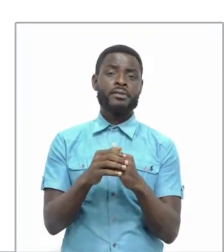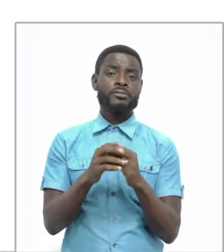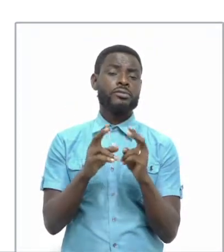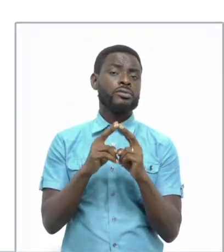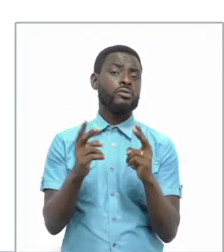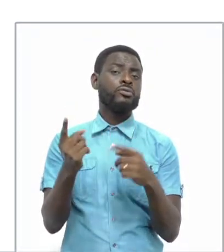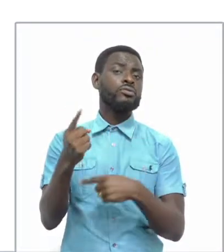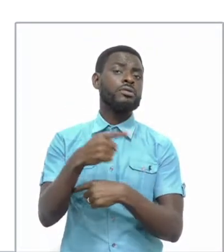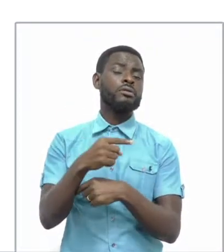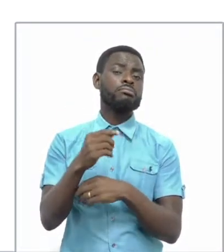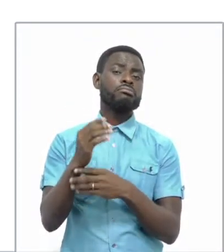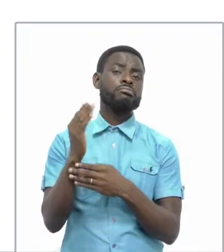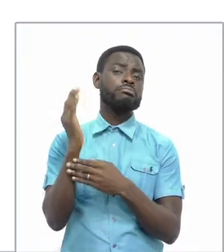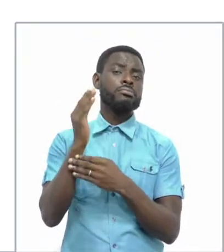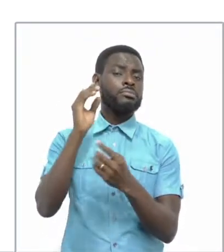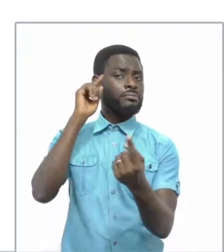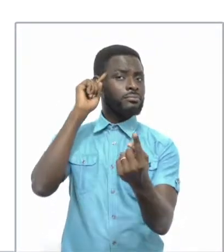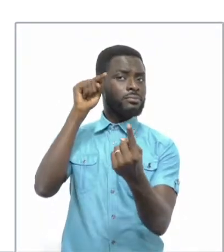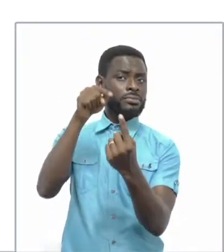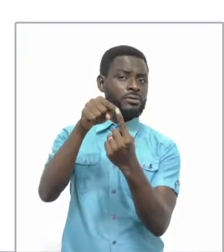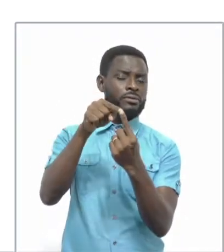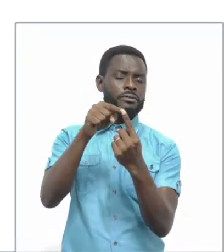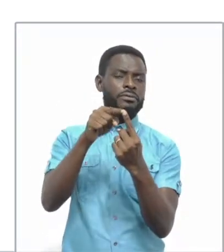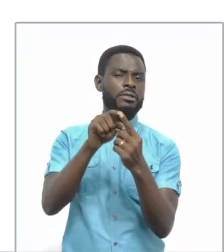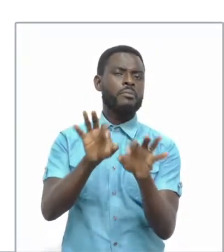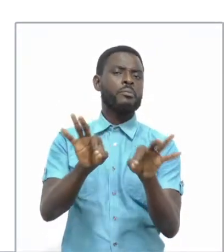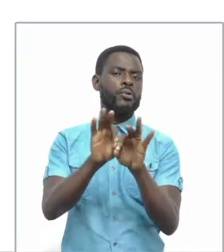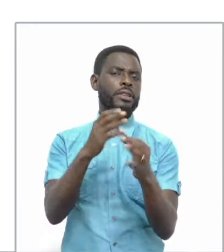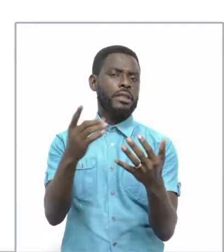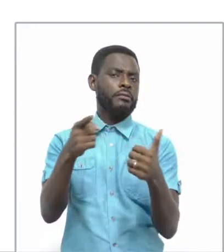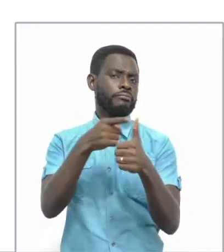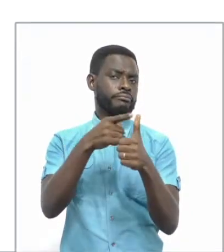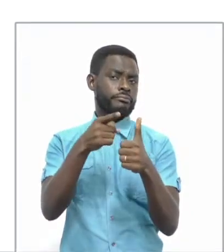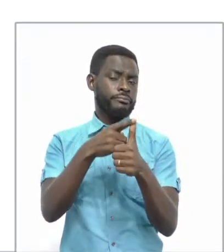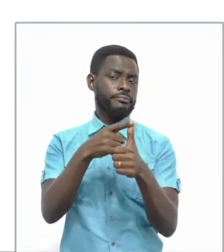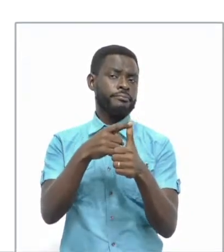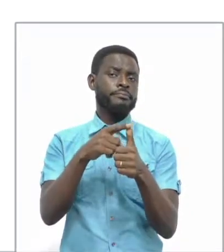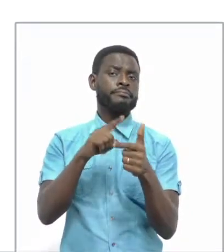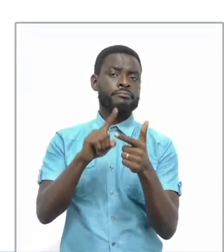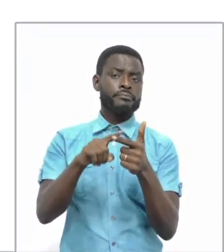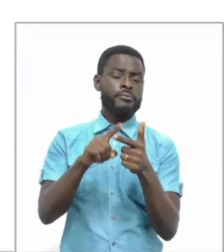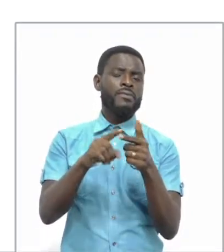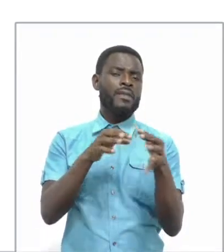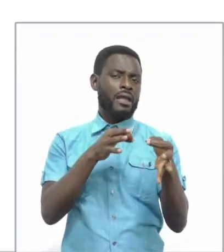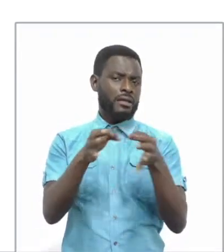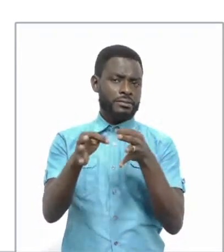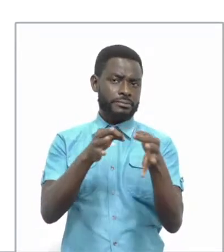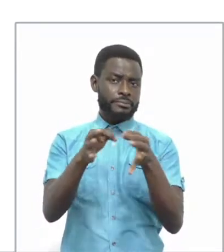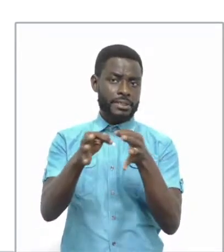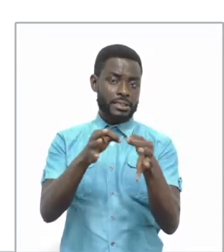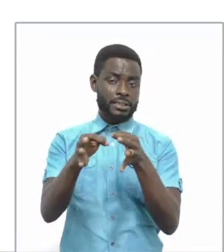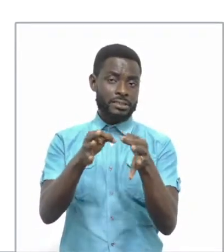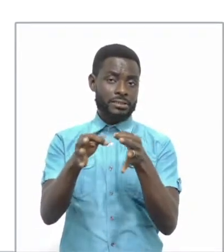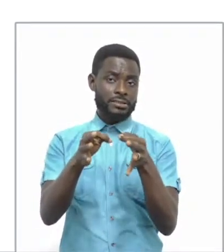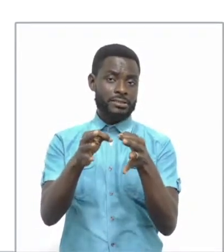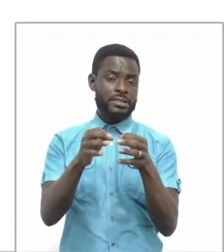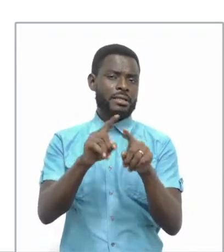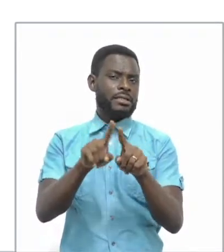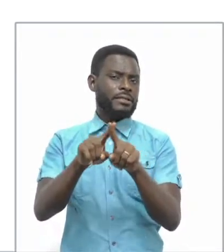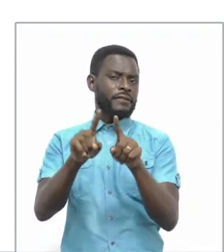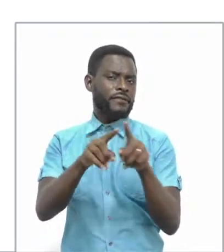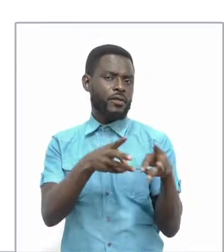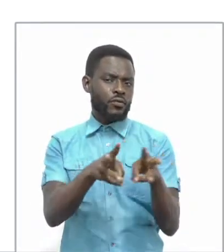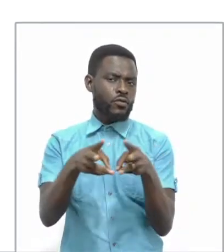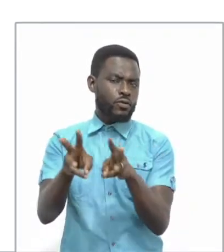the session is aiming at some critical things. 1, 2, explaining the